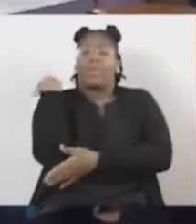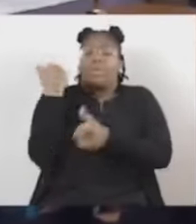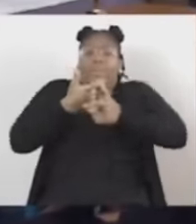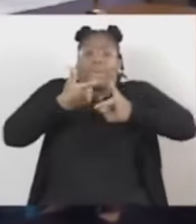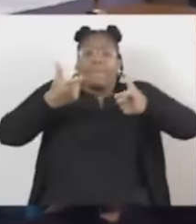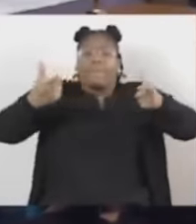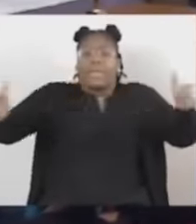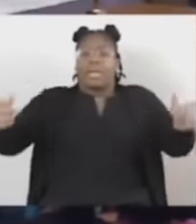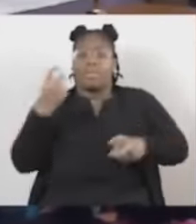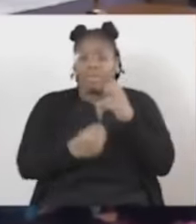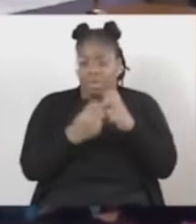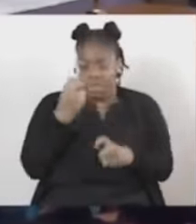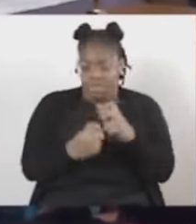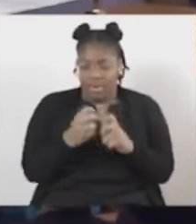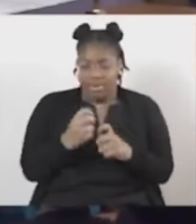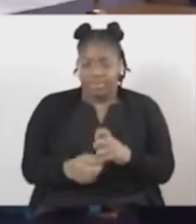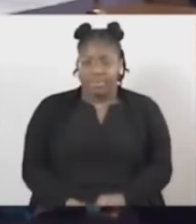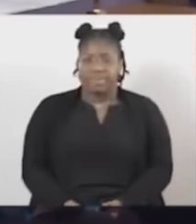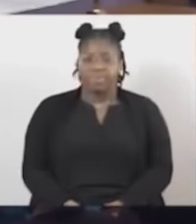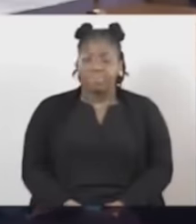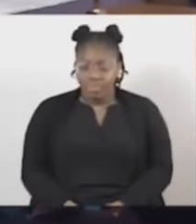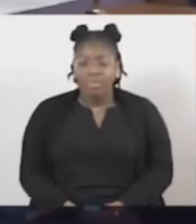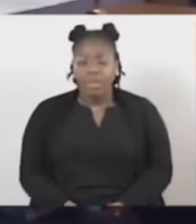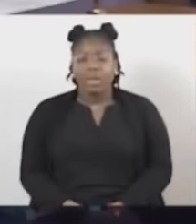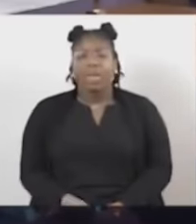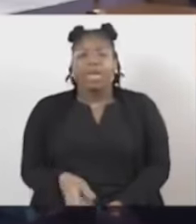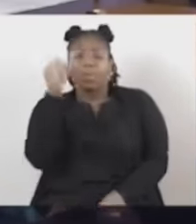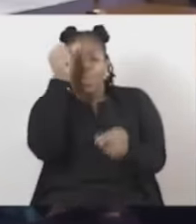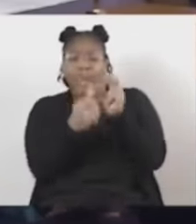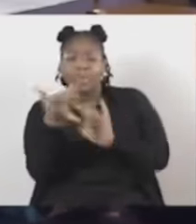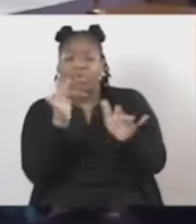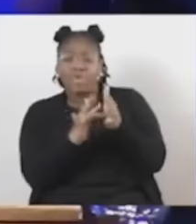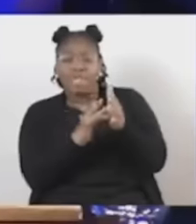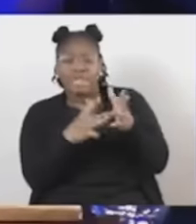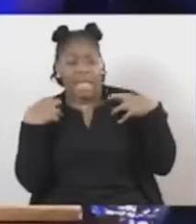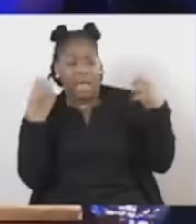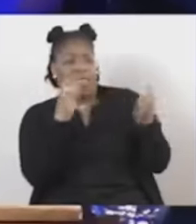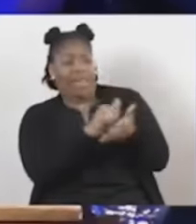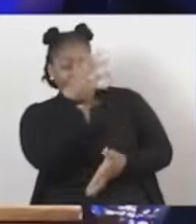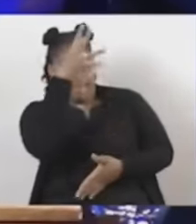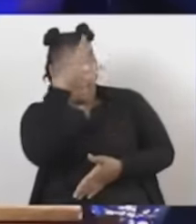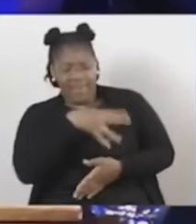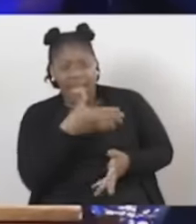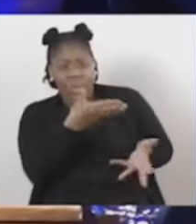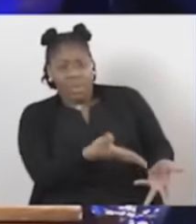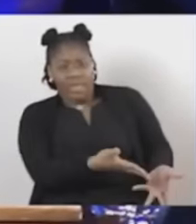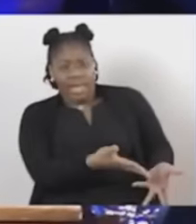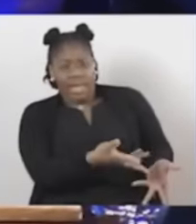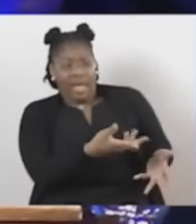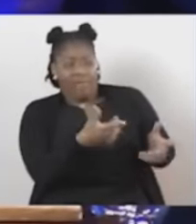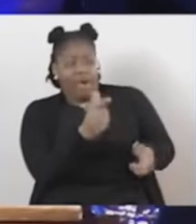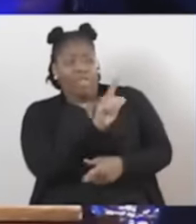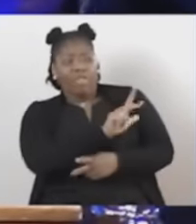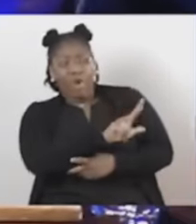When Jesus healed that man laying for 38 years by the pool of Bethesda and saw him later in church, he said to him, you've been made well. Listen to